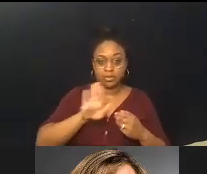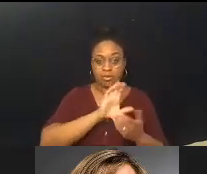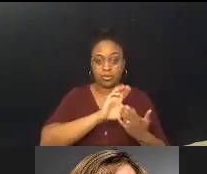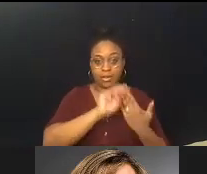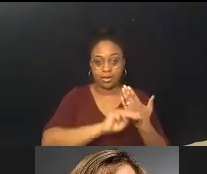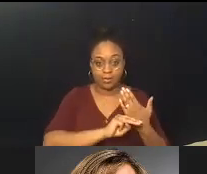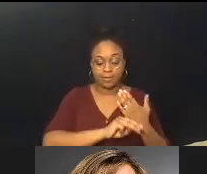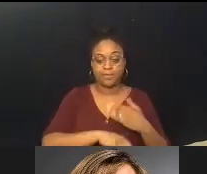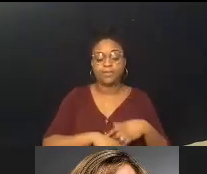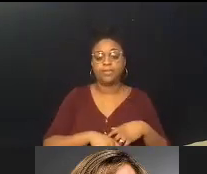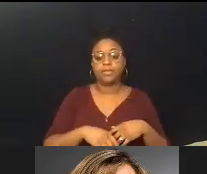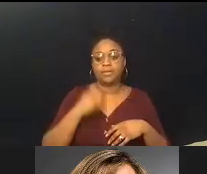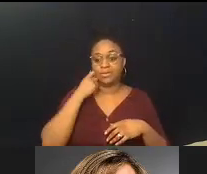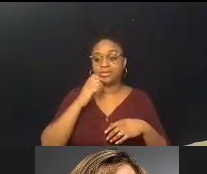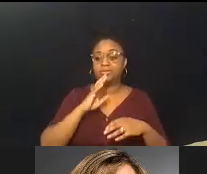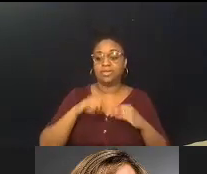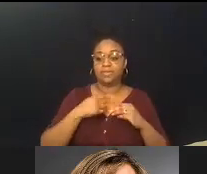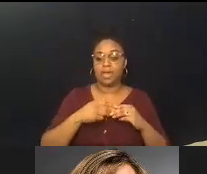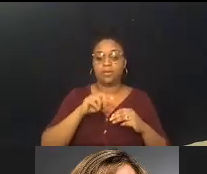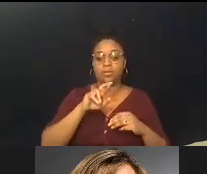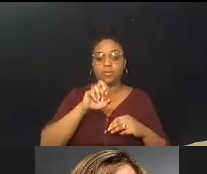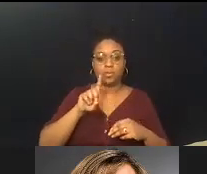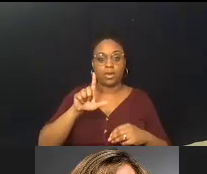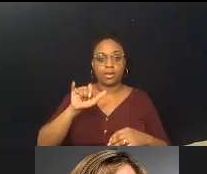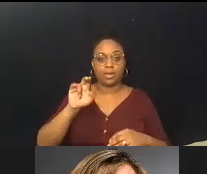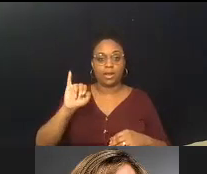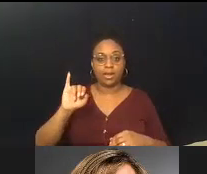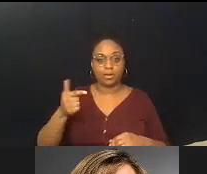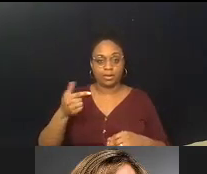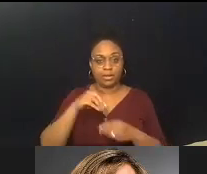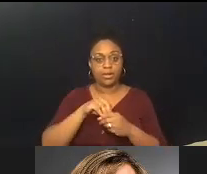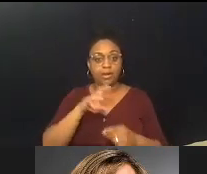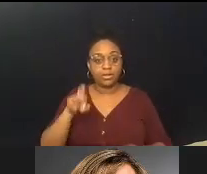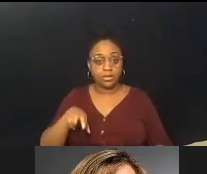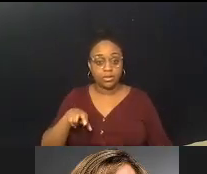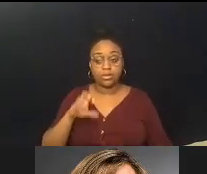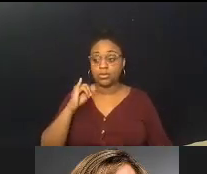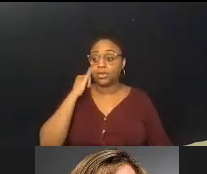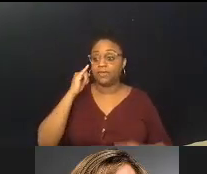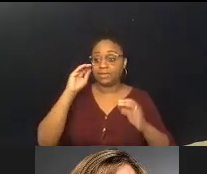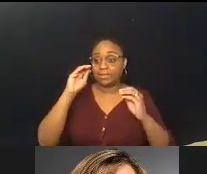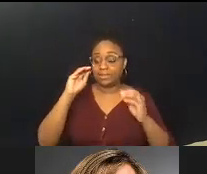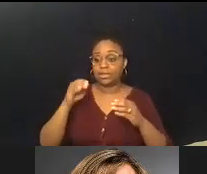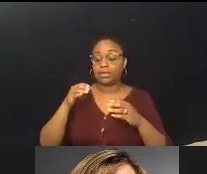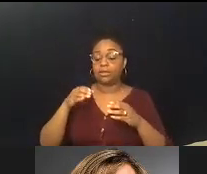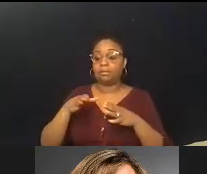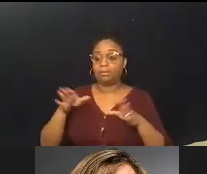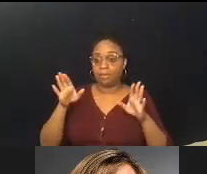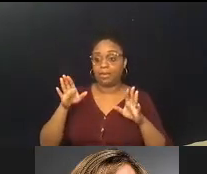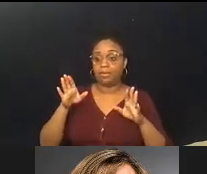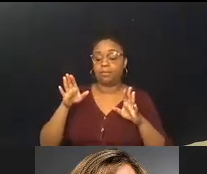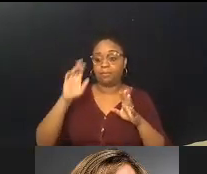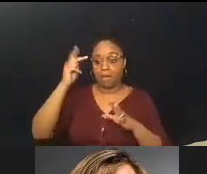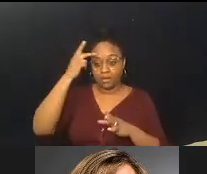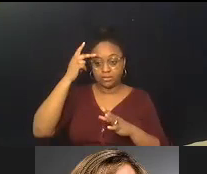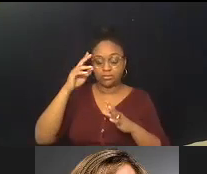just talked about redlining in Rochester. So if you're teaching a public policy course, for example, right, that is a case study